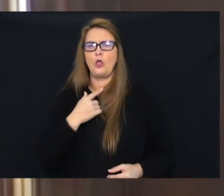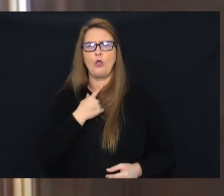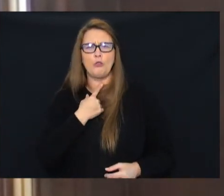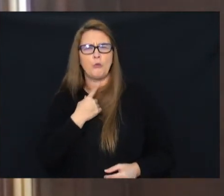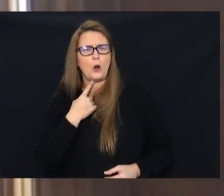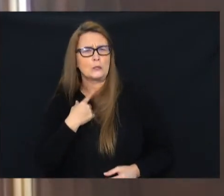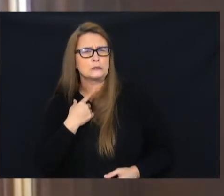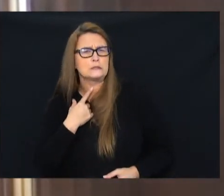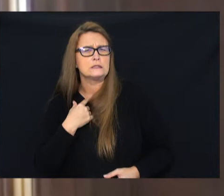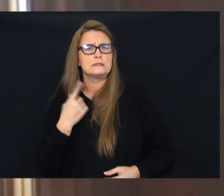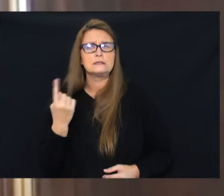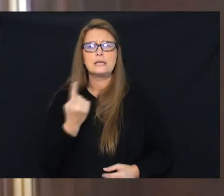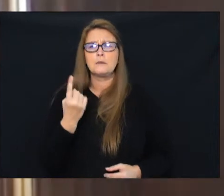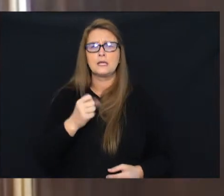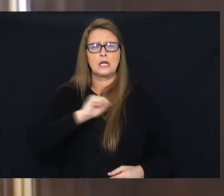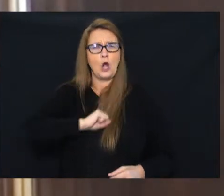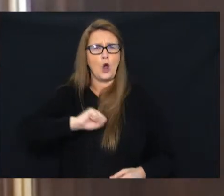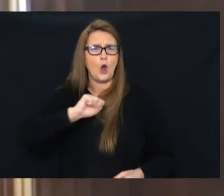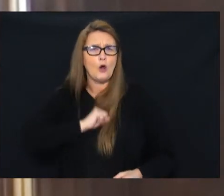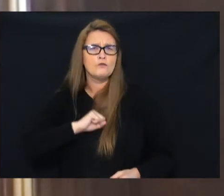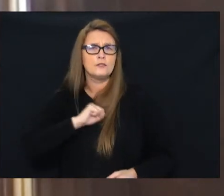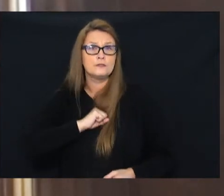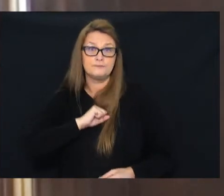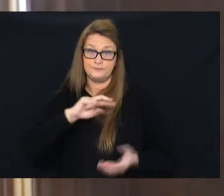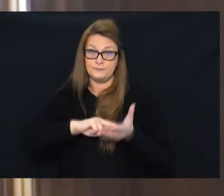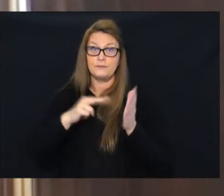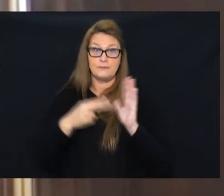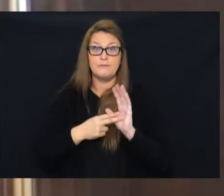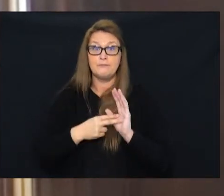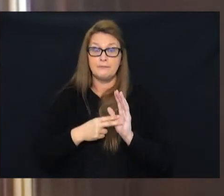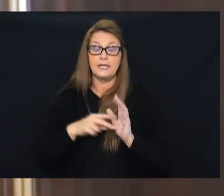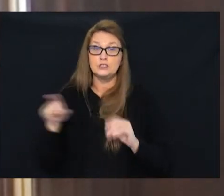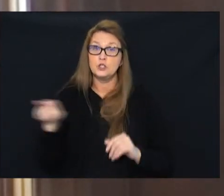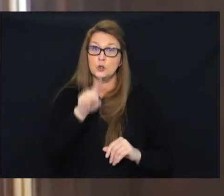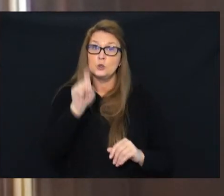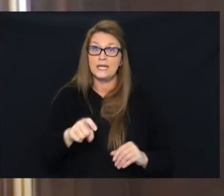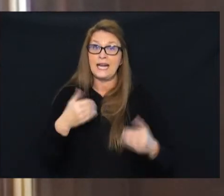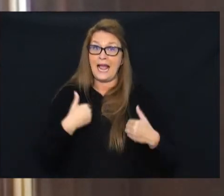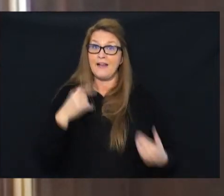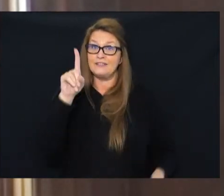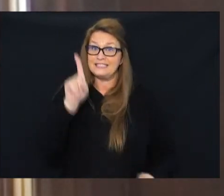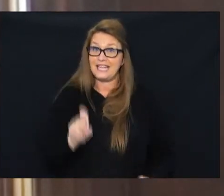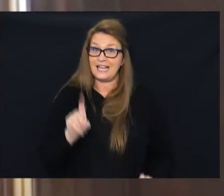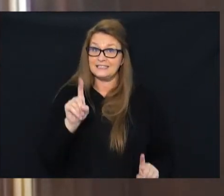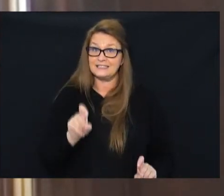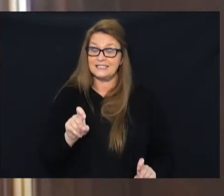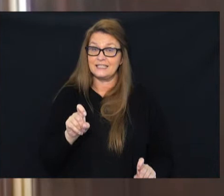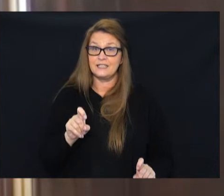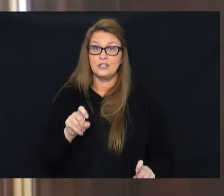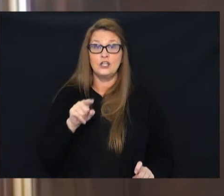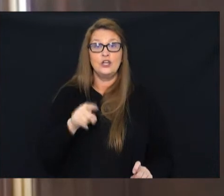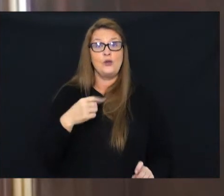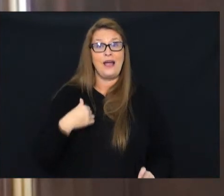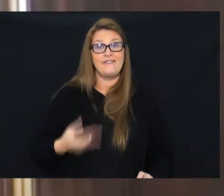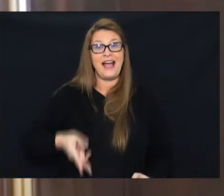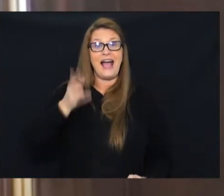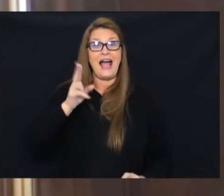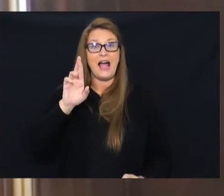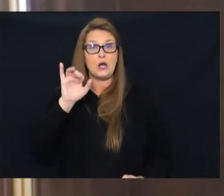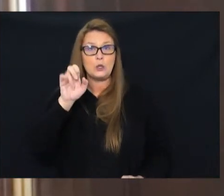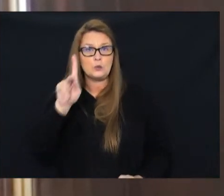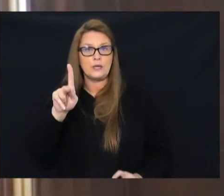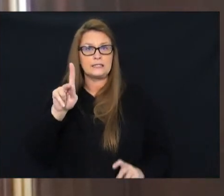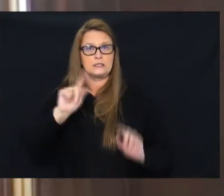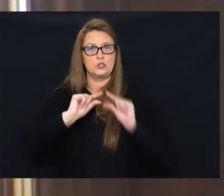throat, congestion, a cough, you should absolutely be tested. And if you are in a high risk group of having